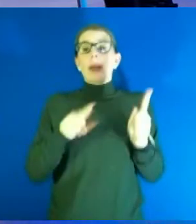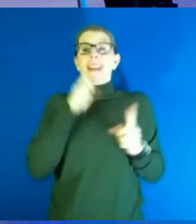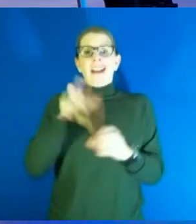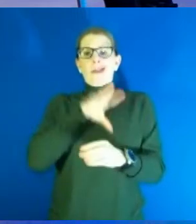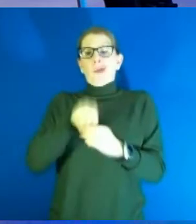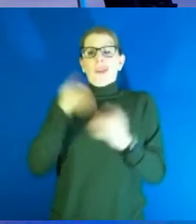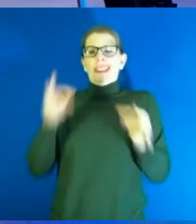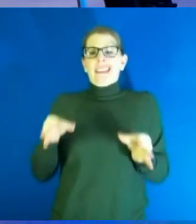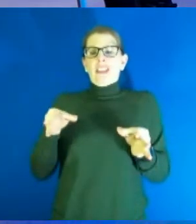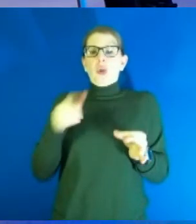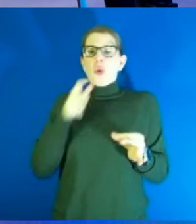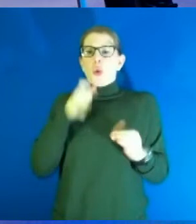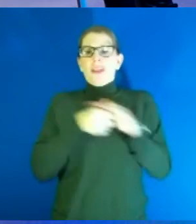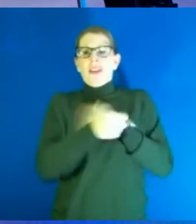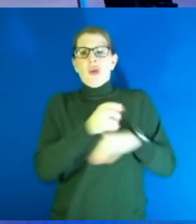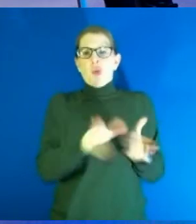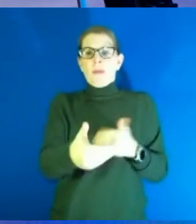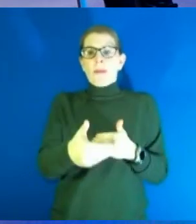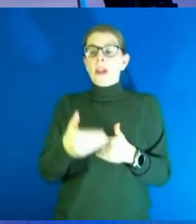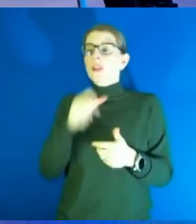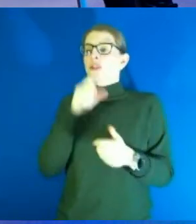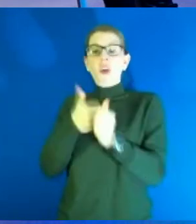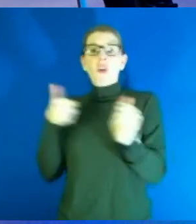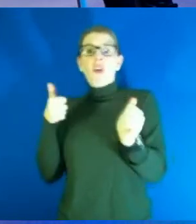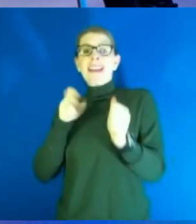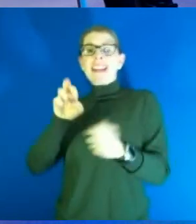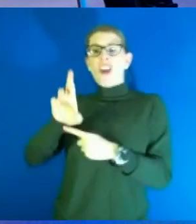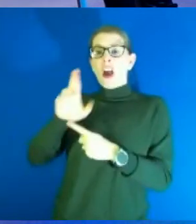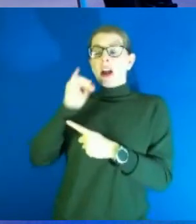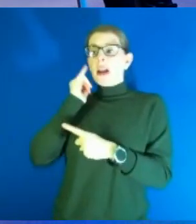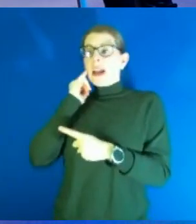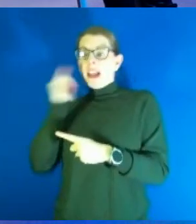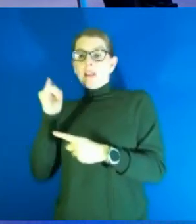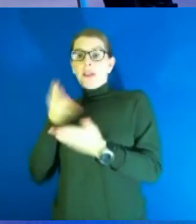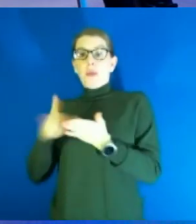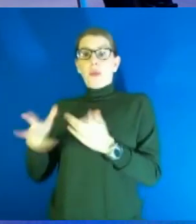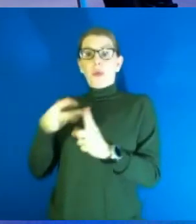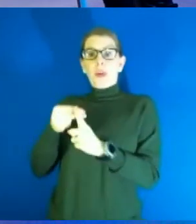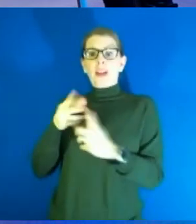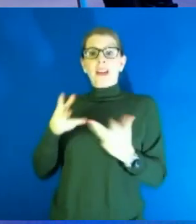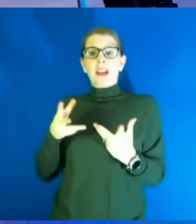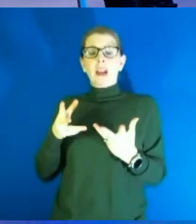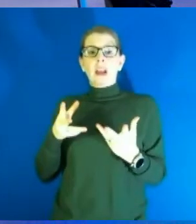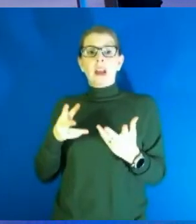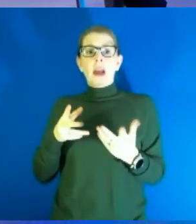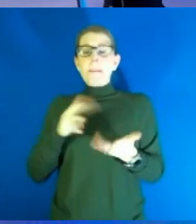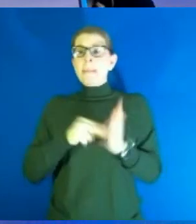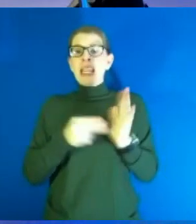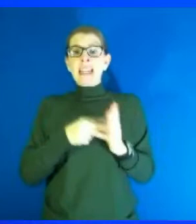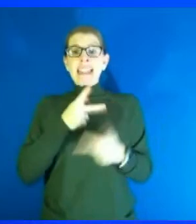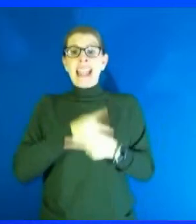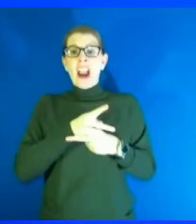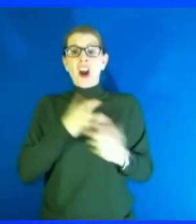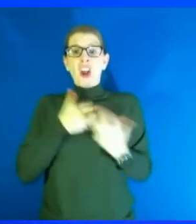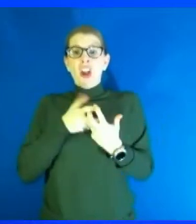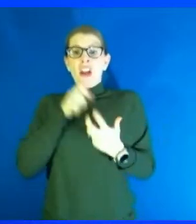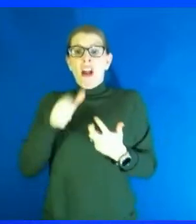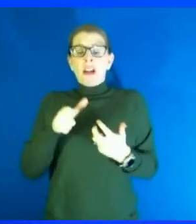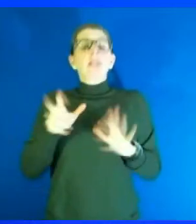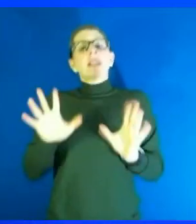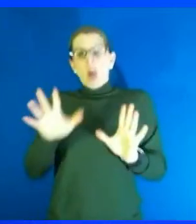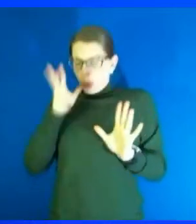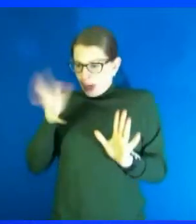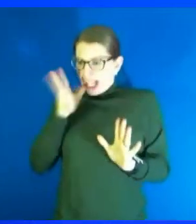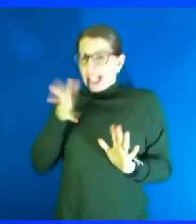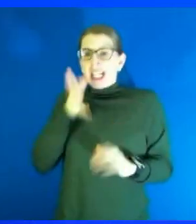away from the ER because of their vaccination status, thinking they're not going to get the right care that they need. You're going to get the care that all of